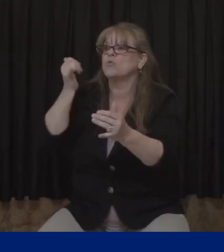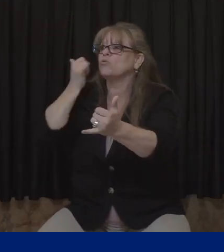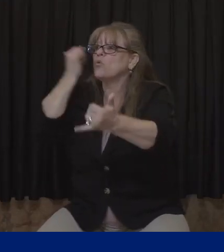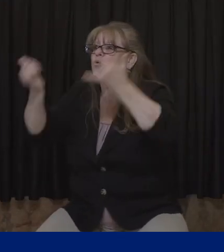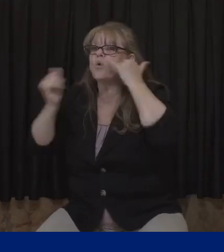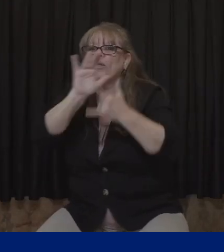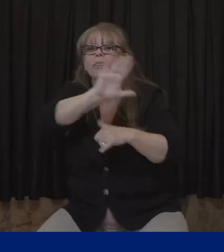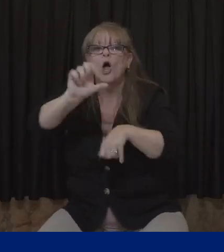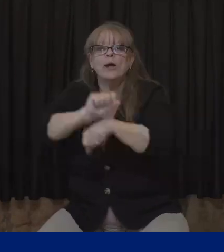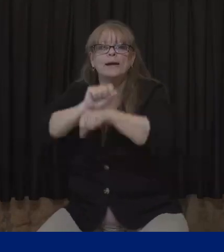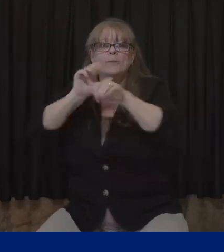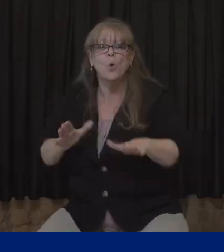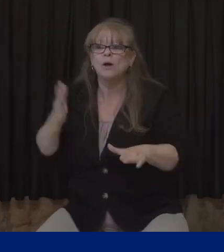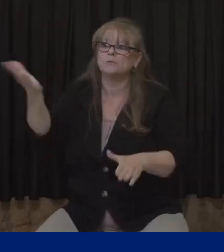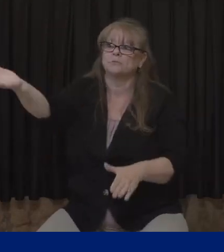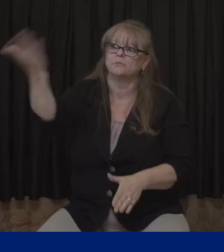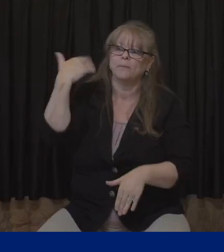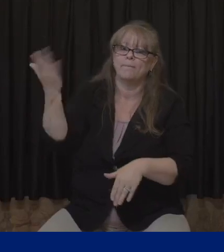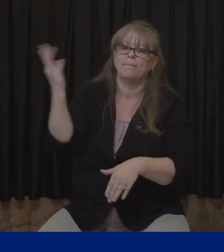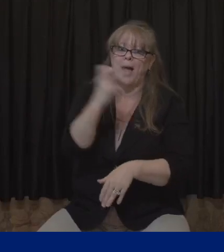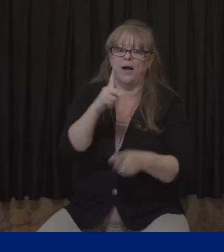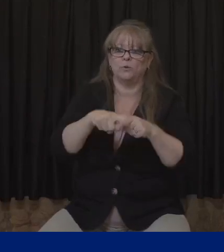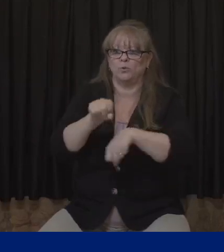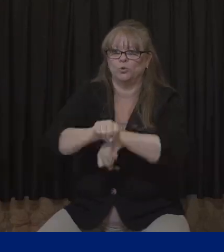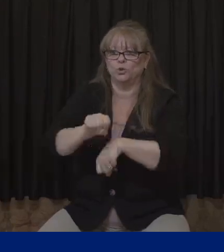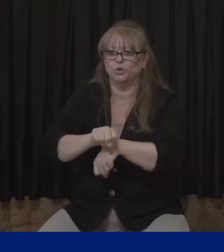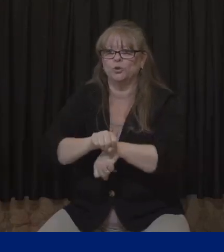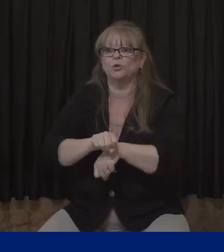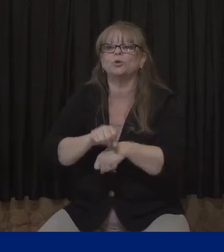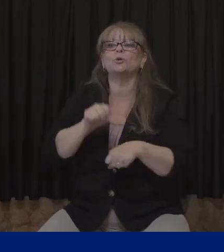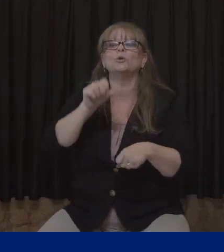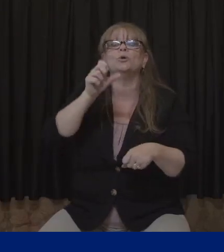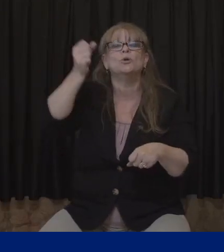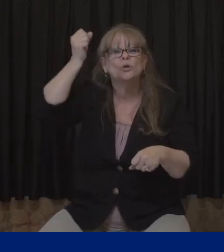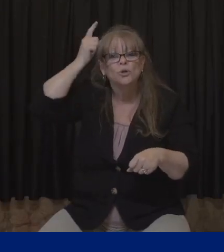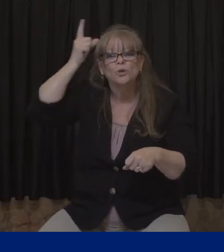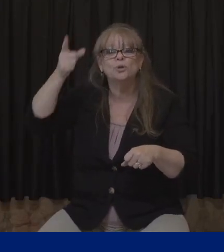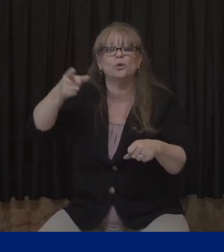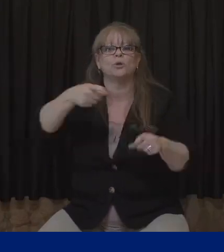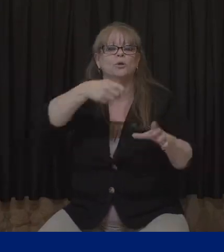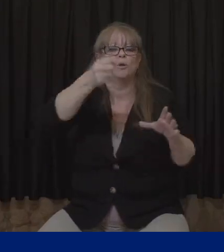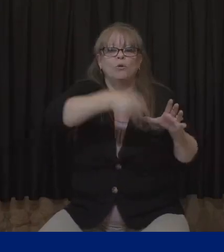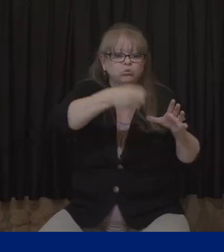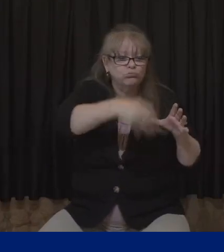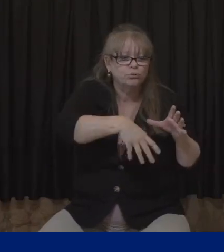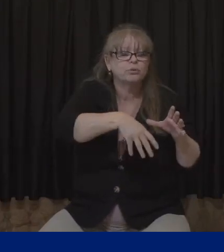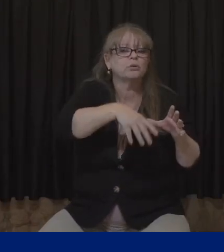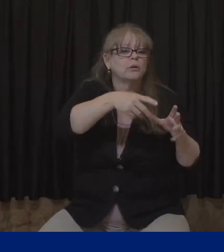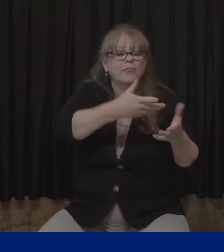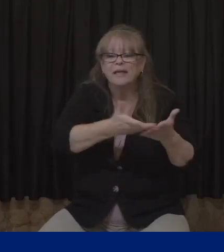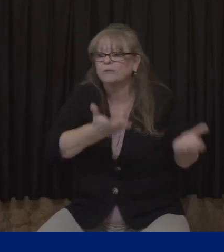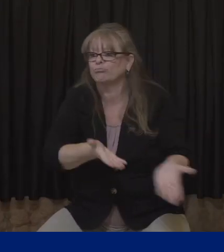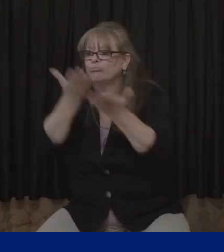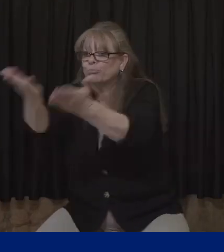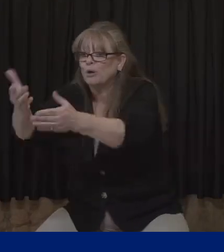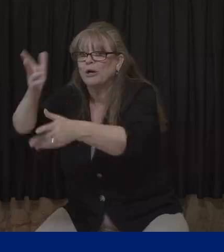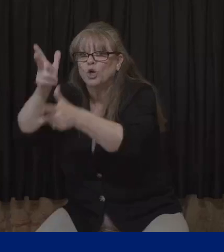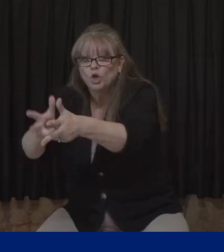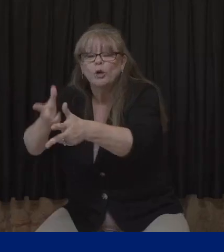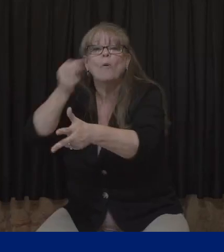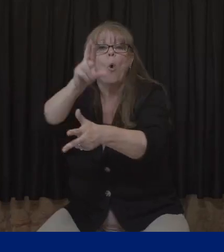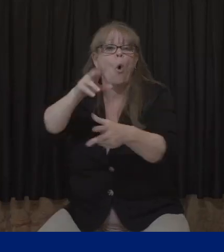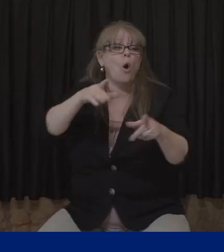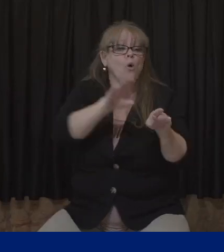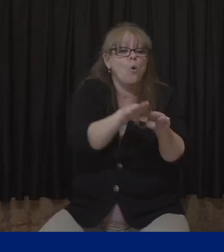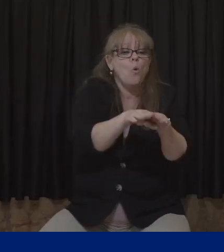May 1st. And that means doing the kinds of things that hopefully your grocery store has already done, right? It may mean applying decals in the line, making sure they have a